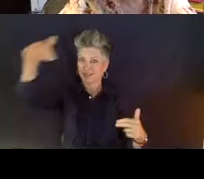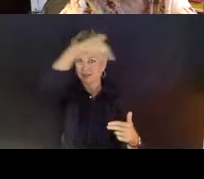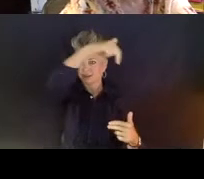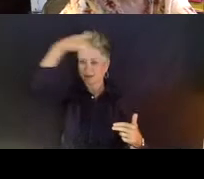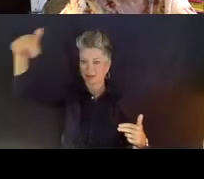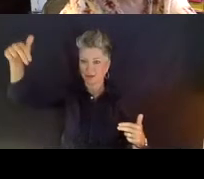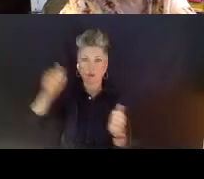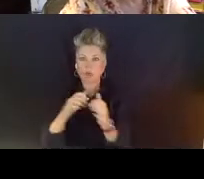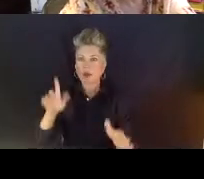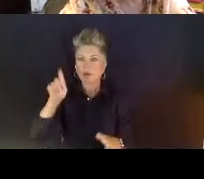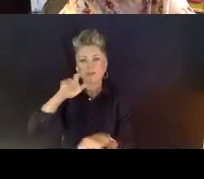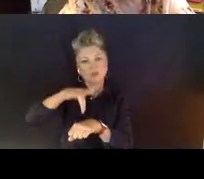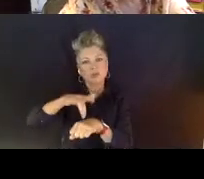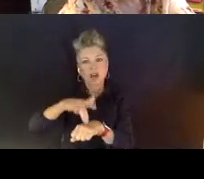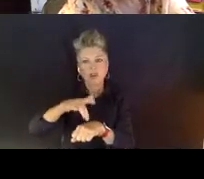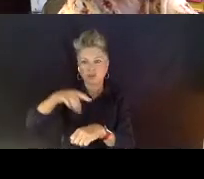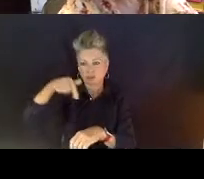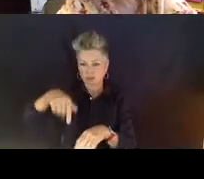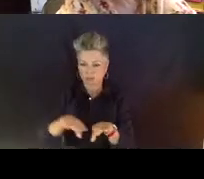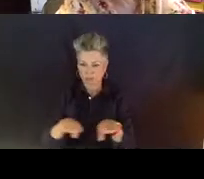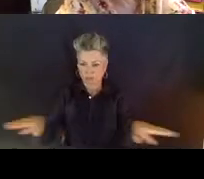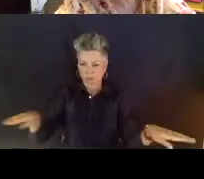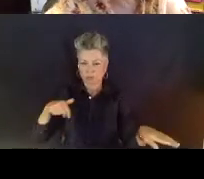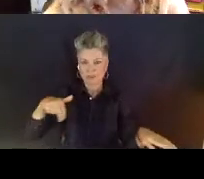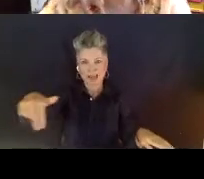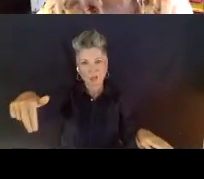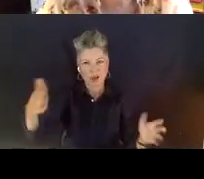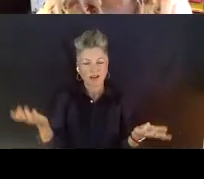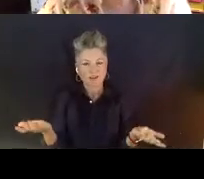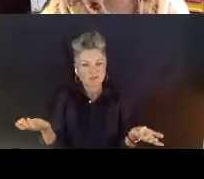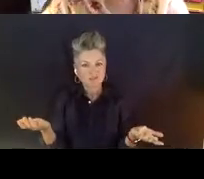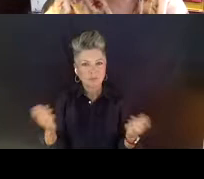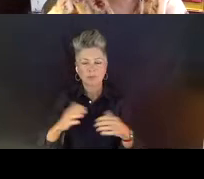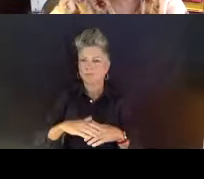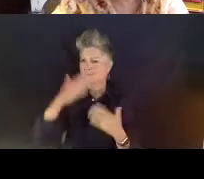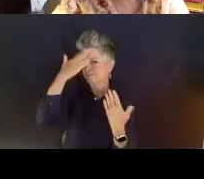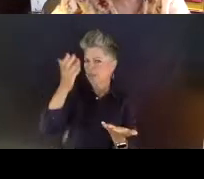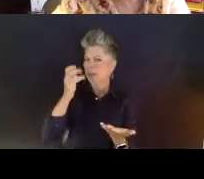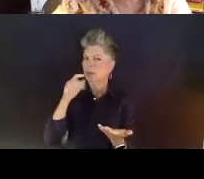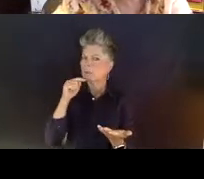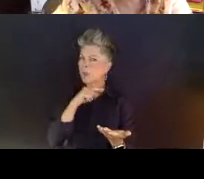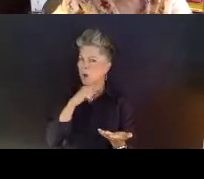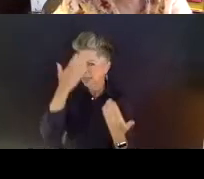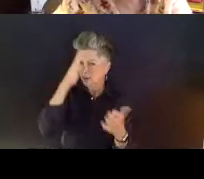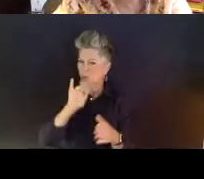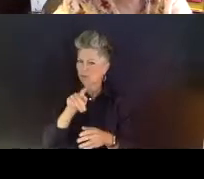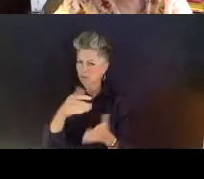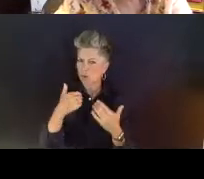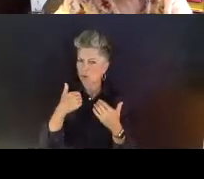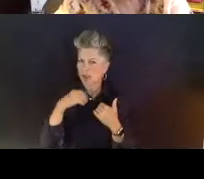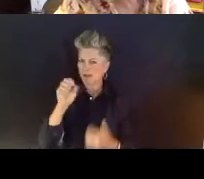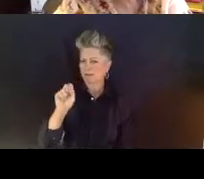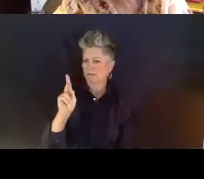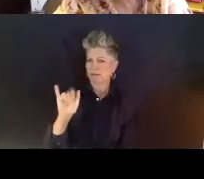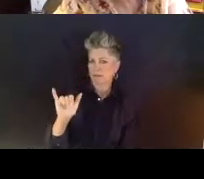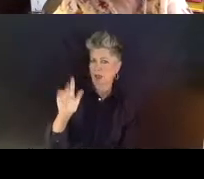foot on public sidewalks. And one can say, and I don't know if Milwaukee, if you have these skywalks,